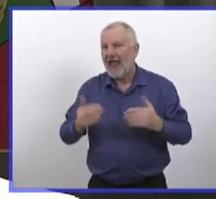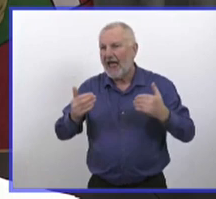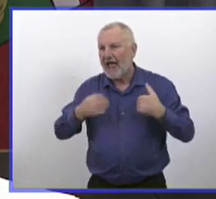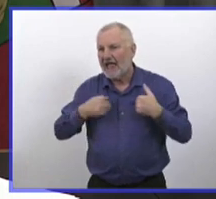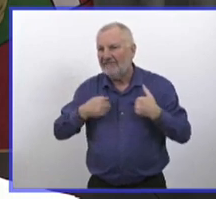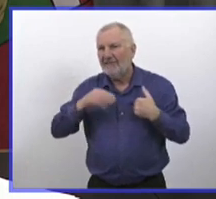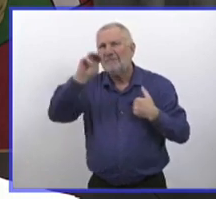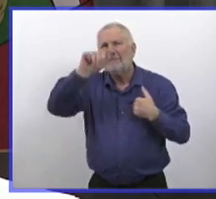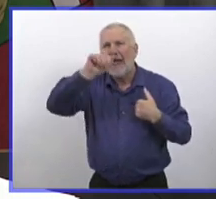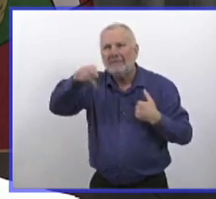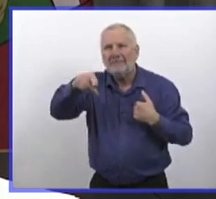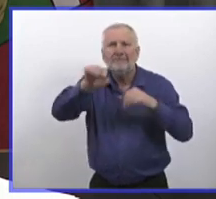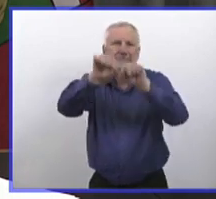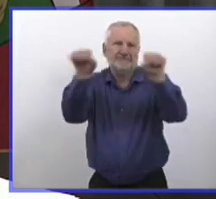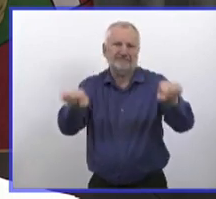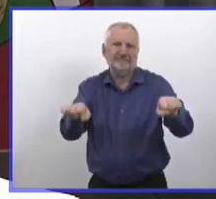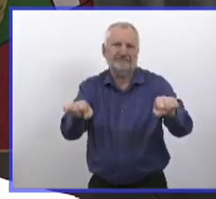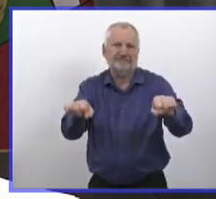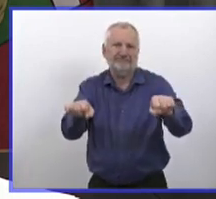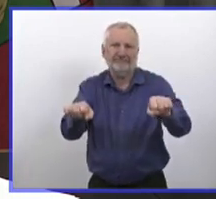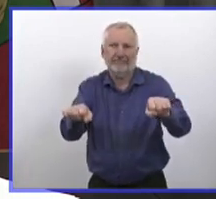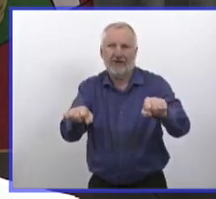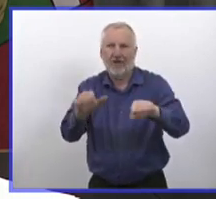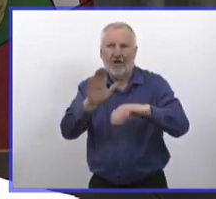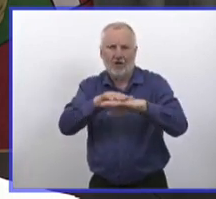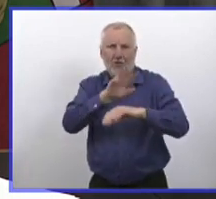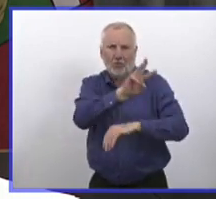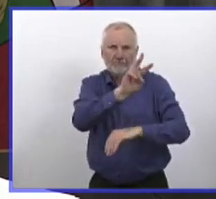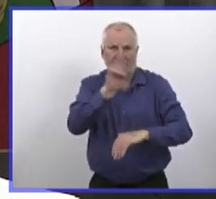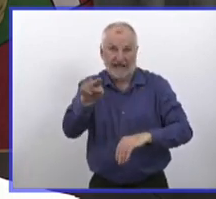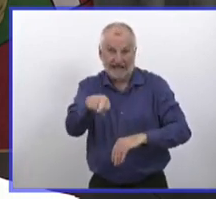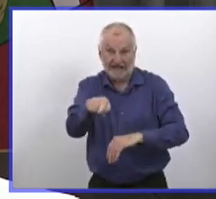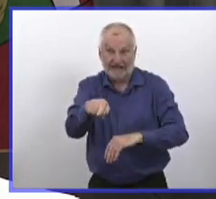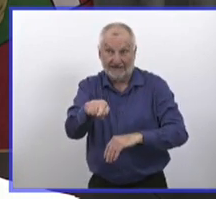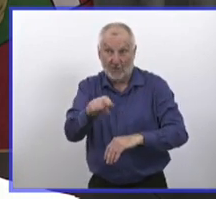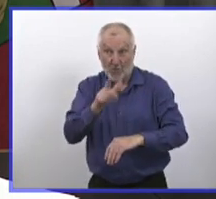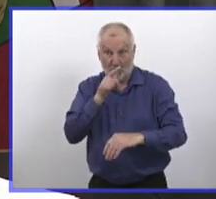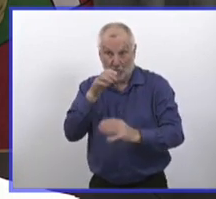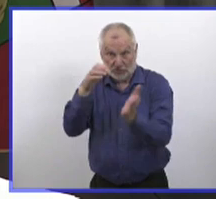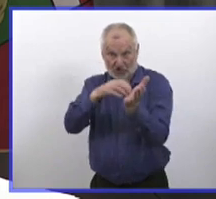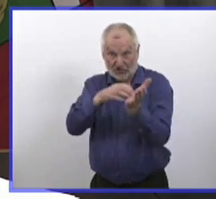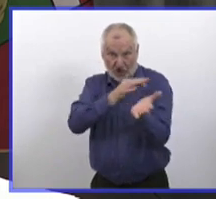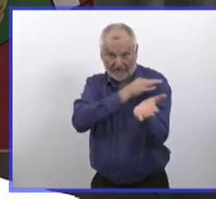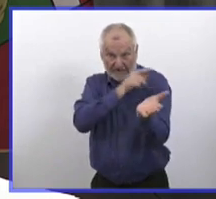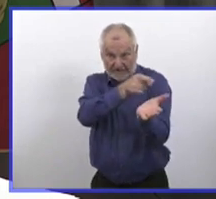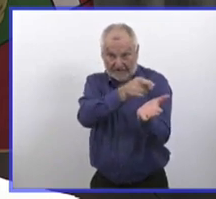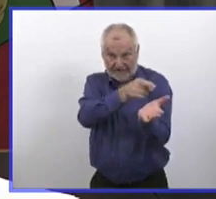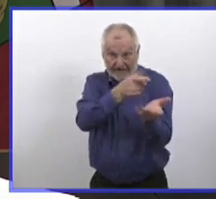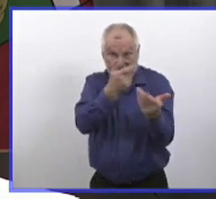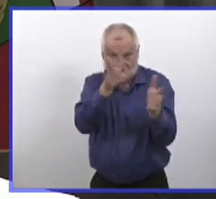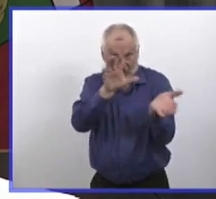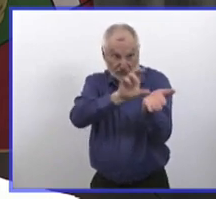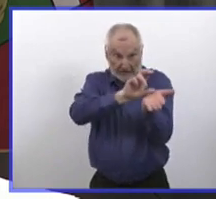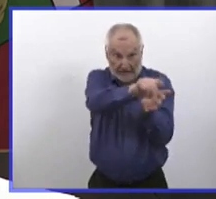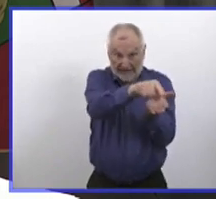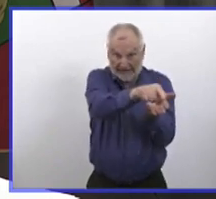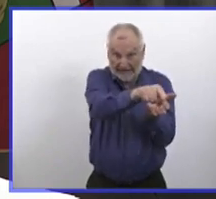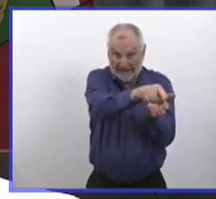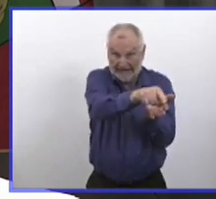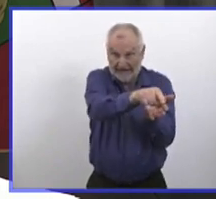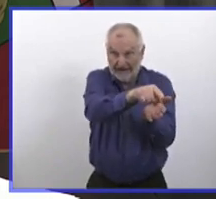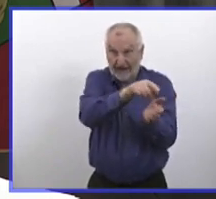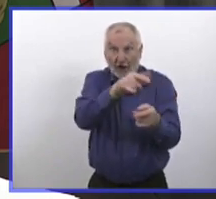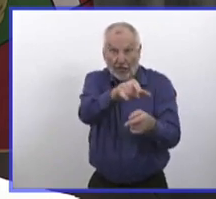all of the clinics and pharmacies that have been sent doses. But we have asked them all